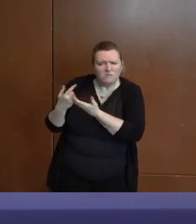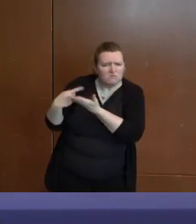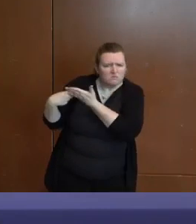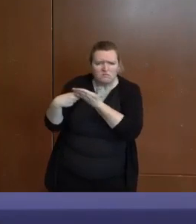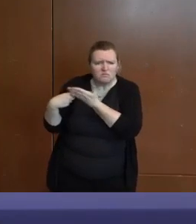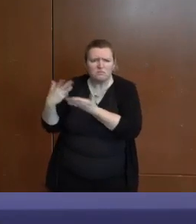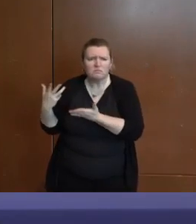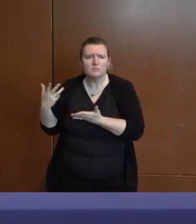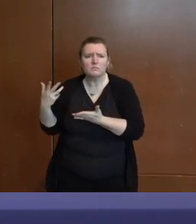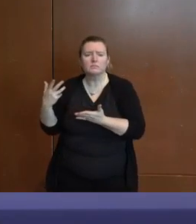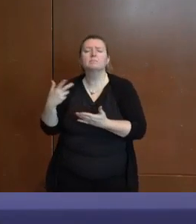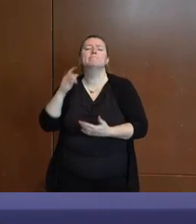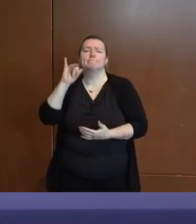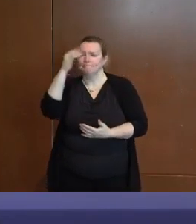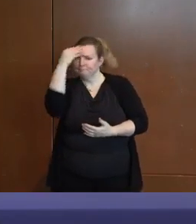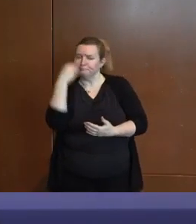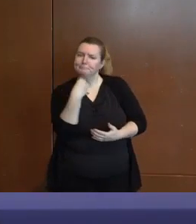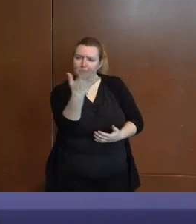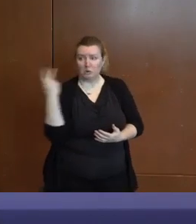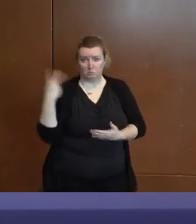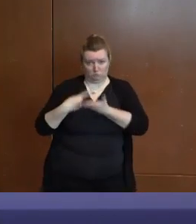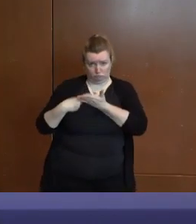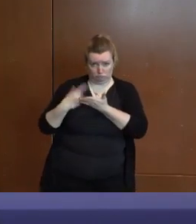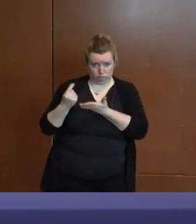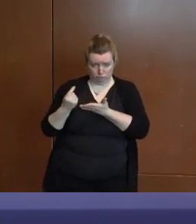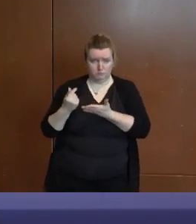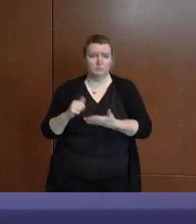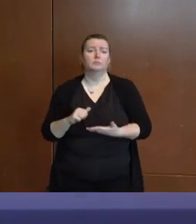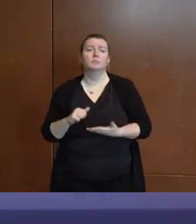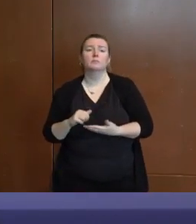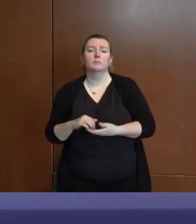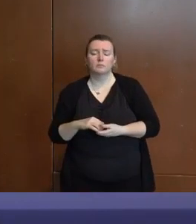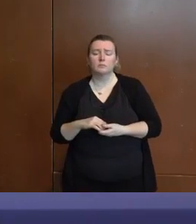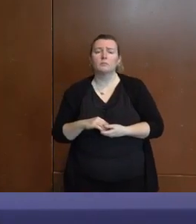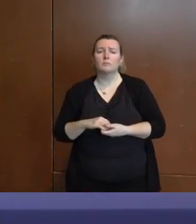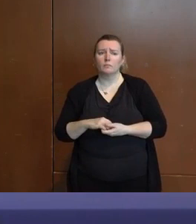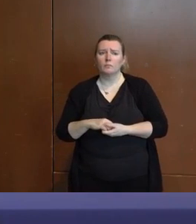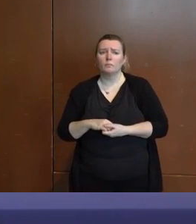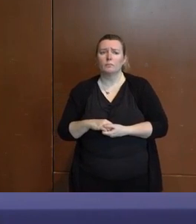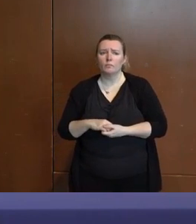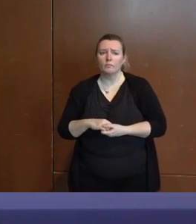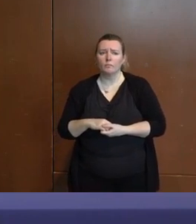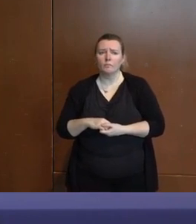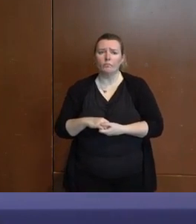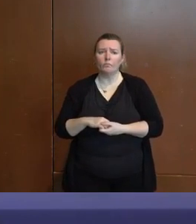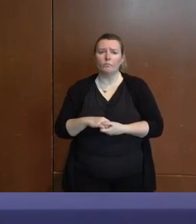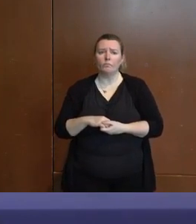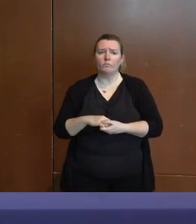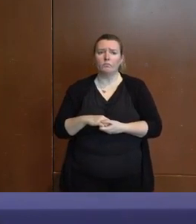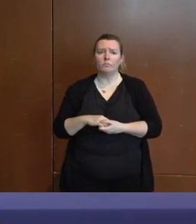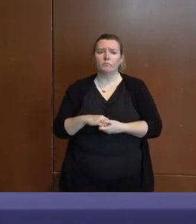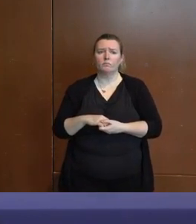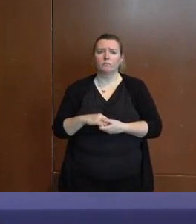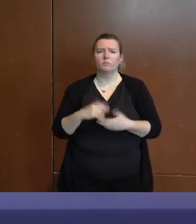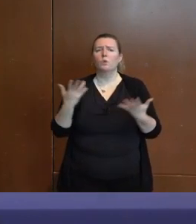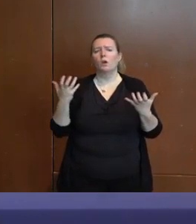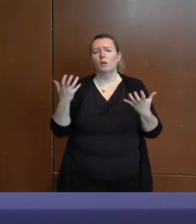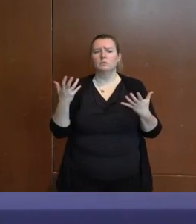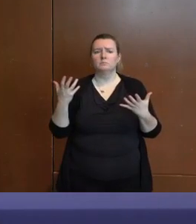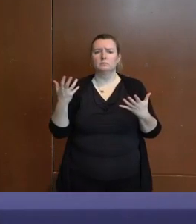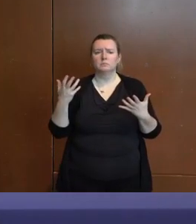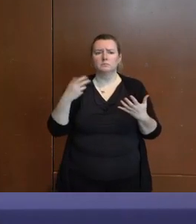point. Number one, we're going to have off to the side, as they used to say, a skunkworks team